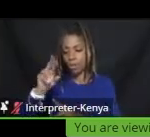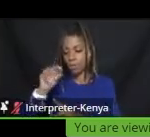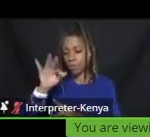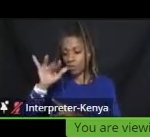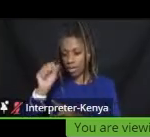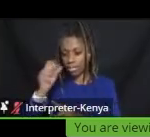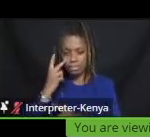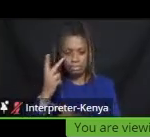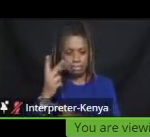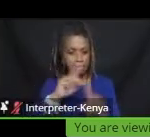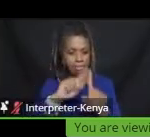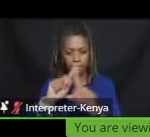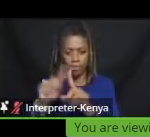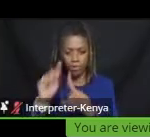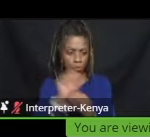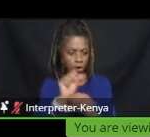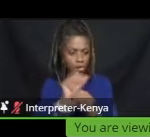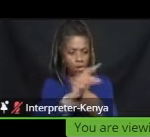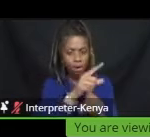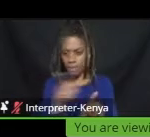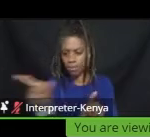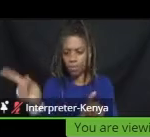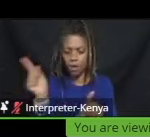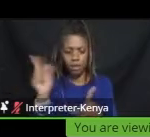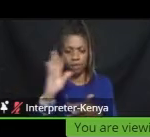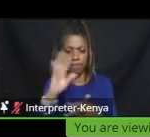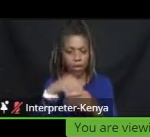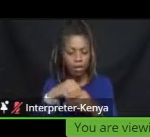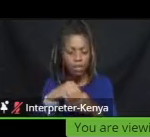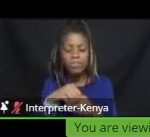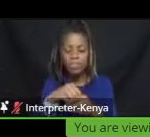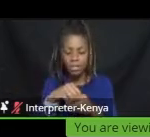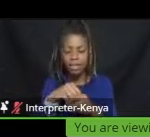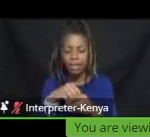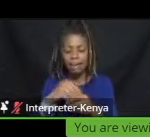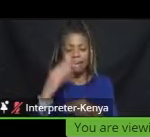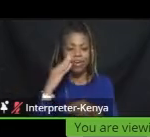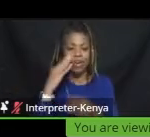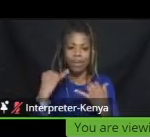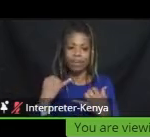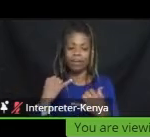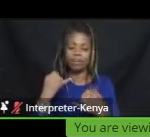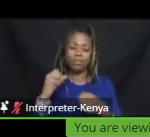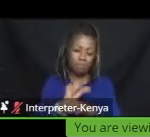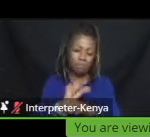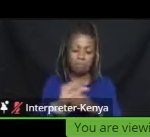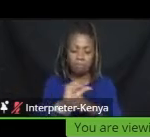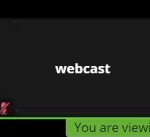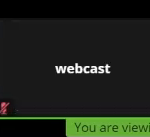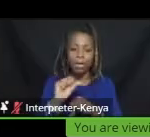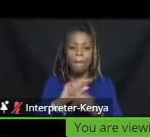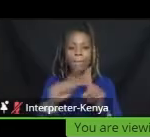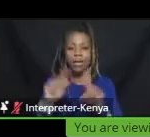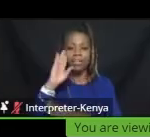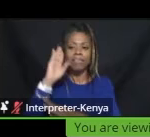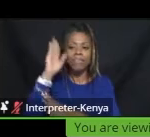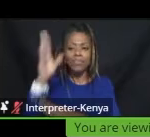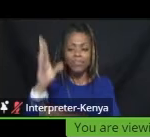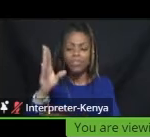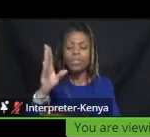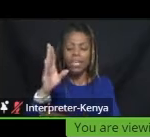doing. I know it's a lot. I know it's a lot of detail, but it really is going to pay off, and there is some rich thinking that's coming out of this